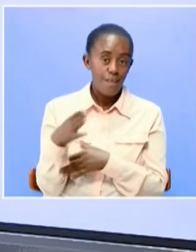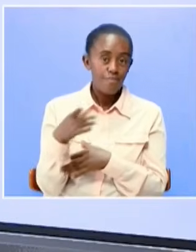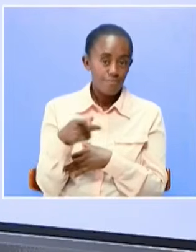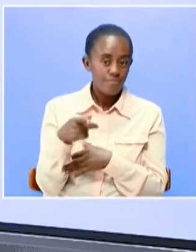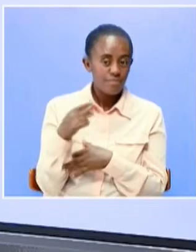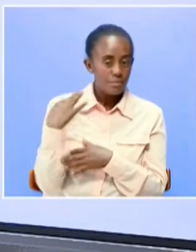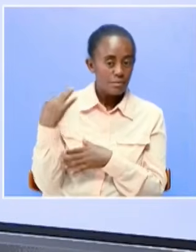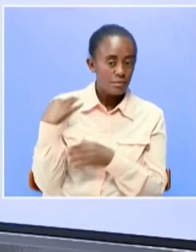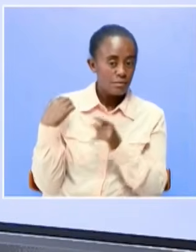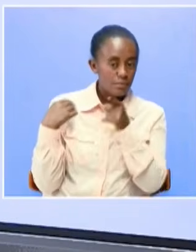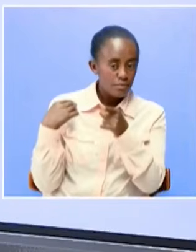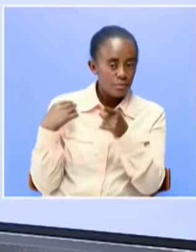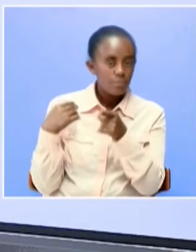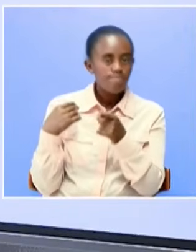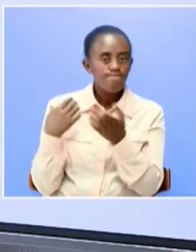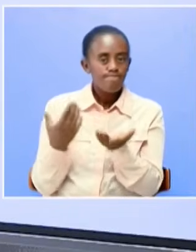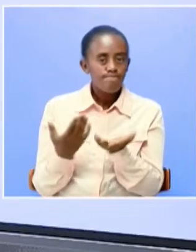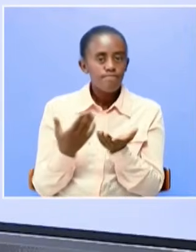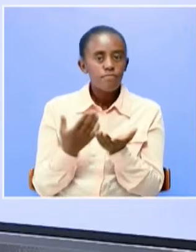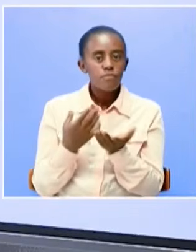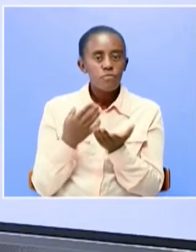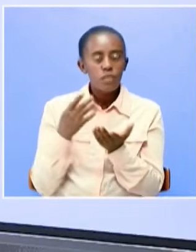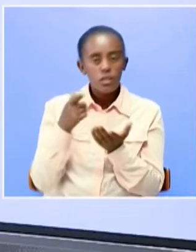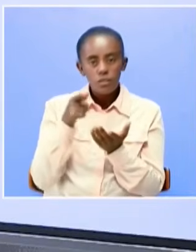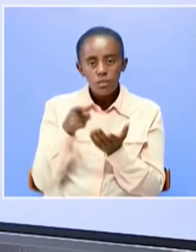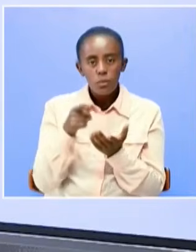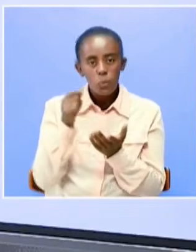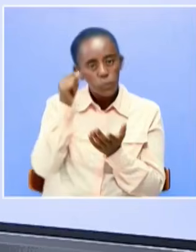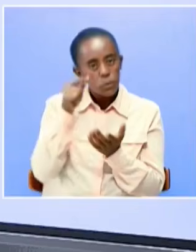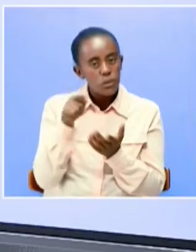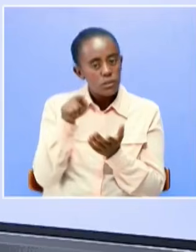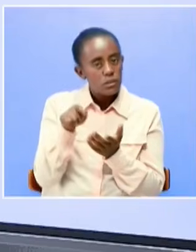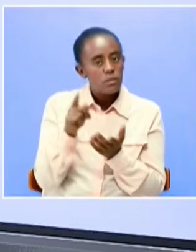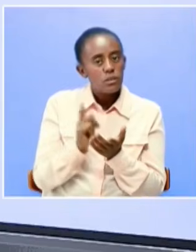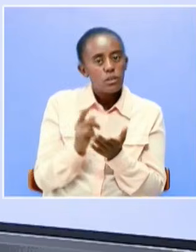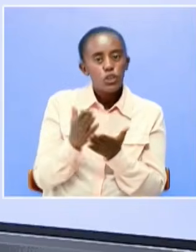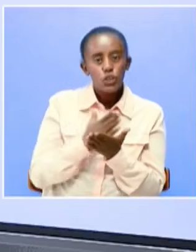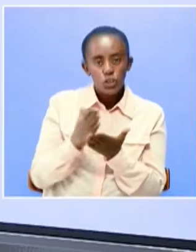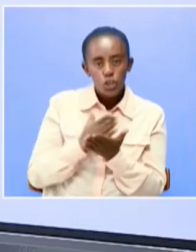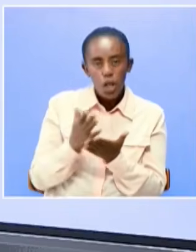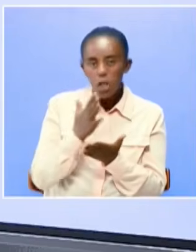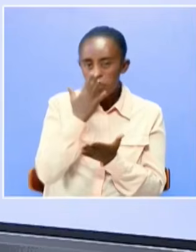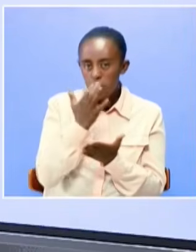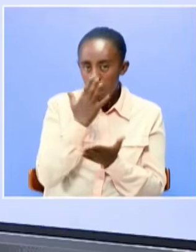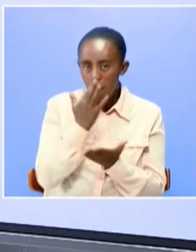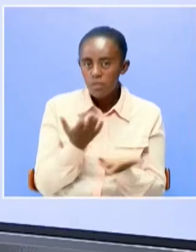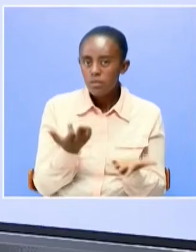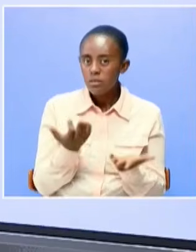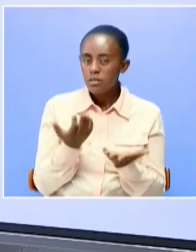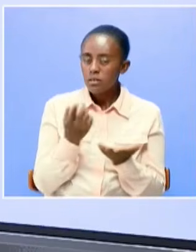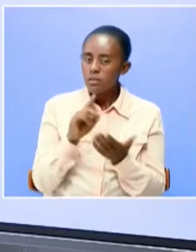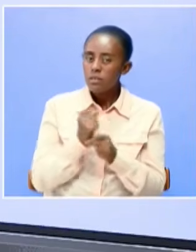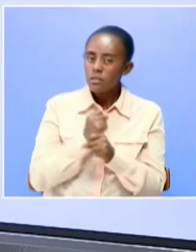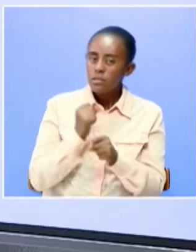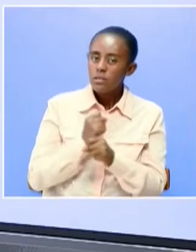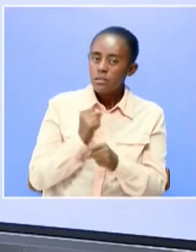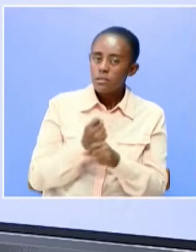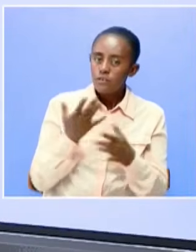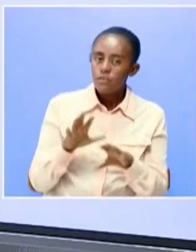His personal experience means the experience that he or she shared or what he or she did in his